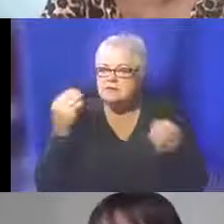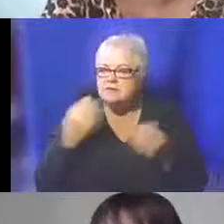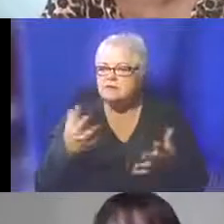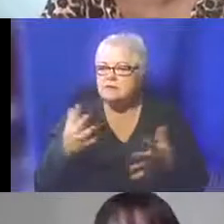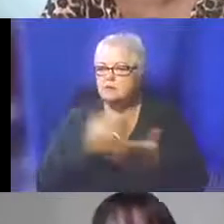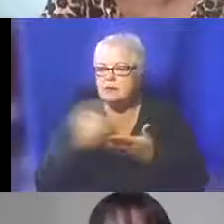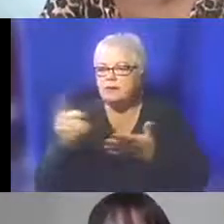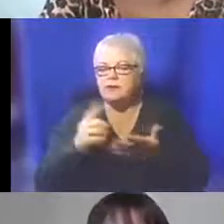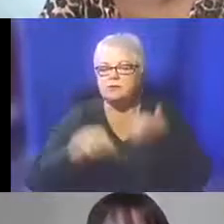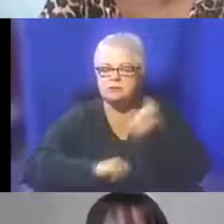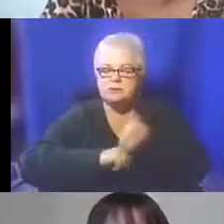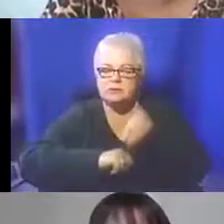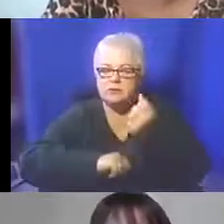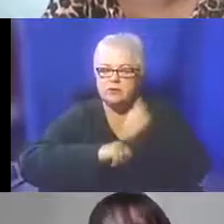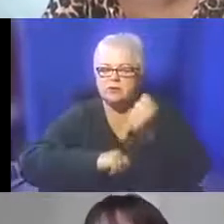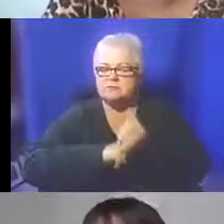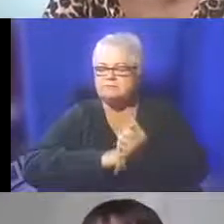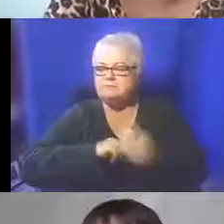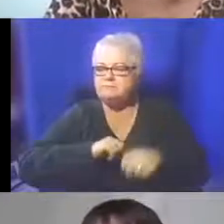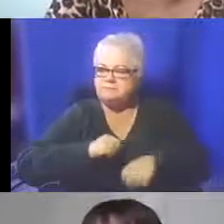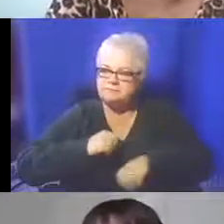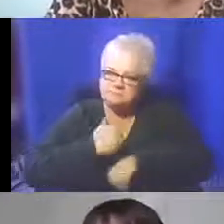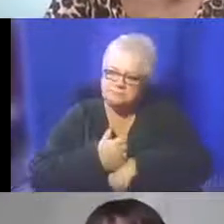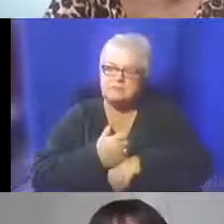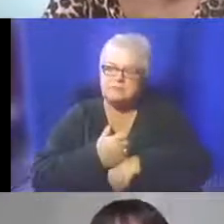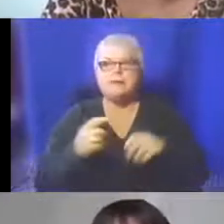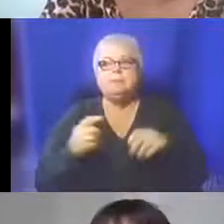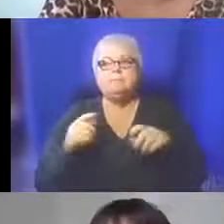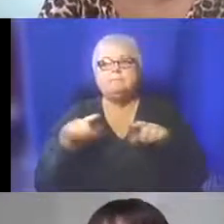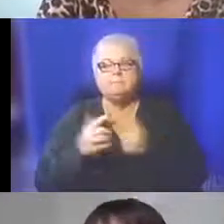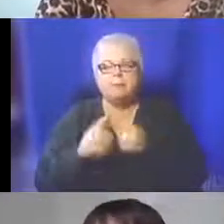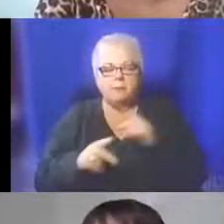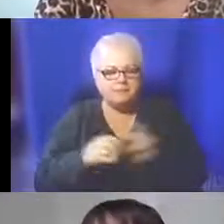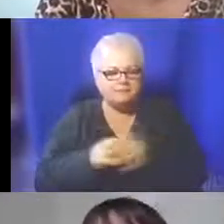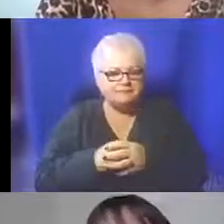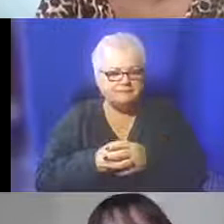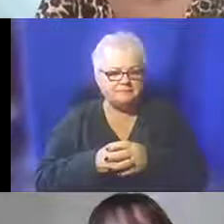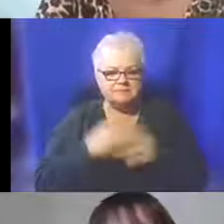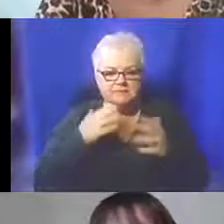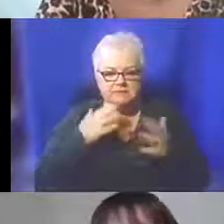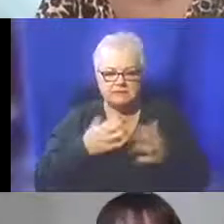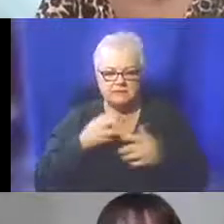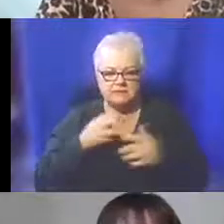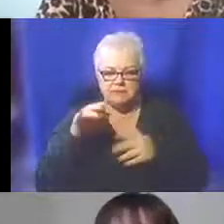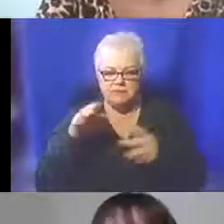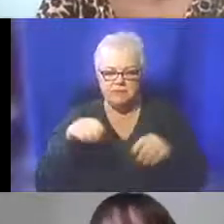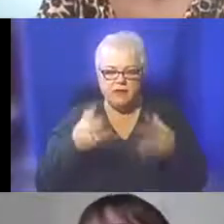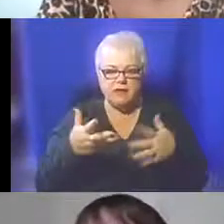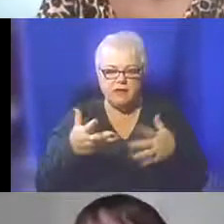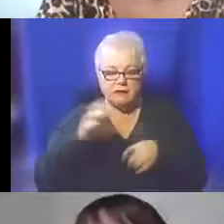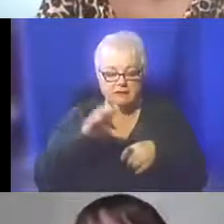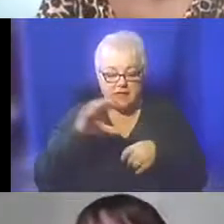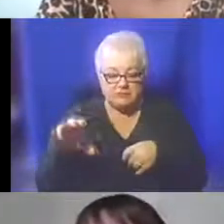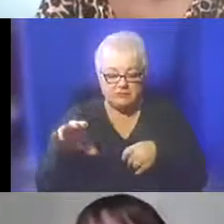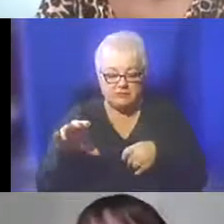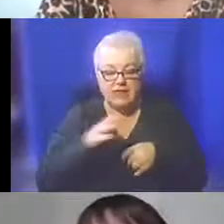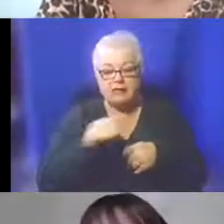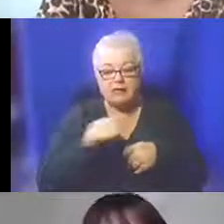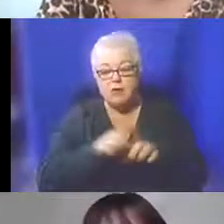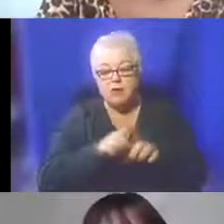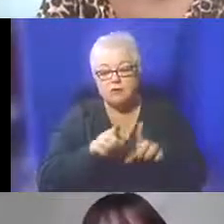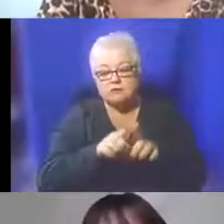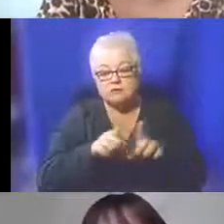communities. Thanks again to EdCom and Language Services for providing closed captioning and also